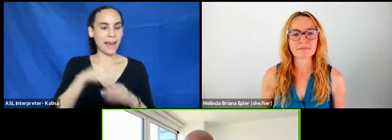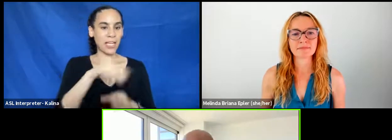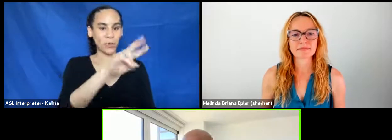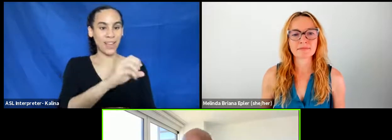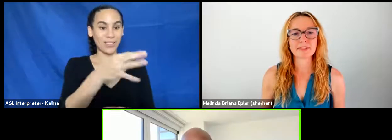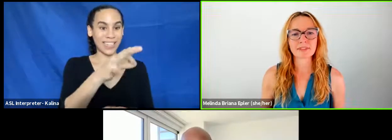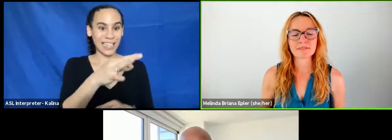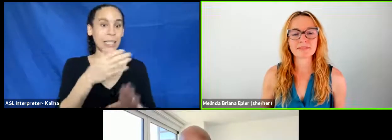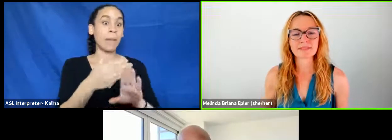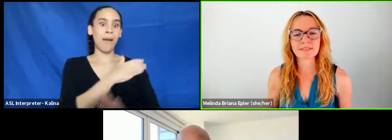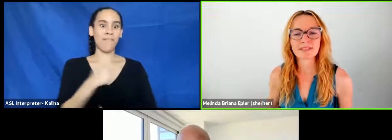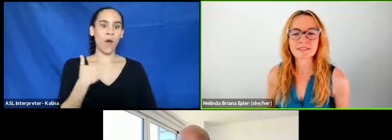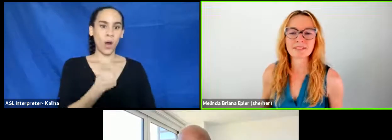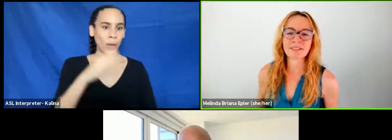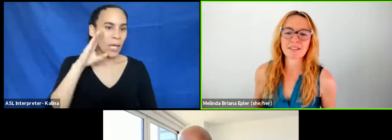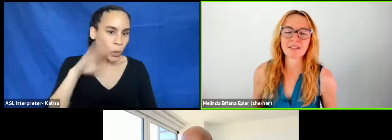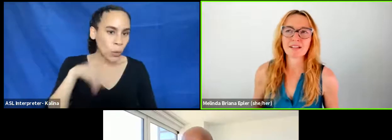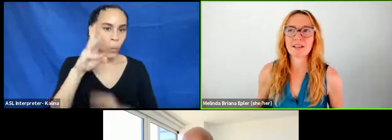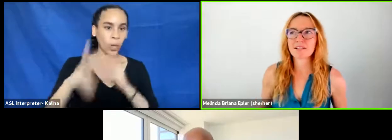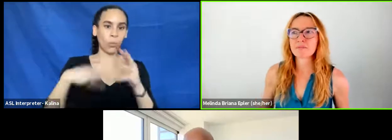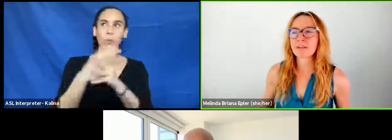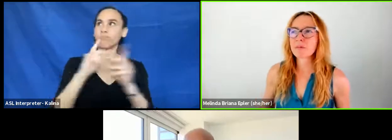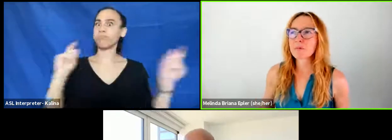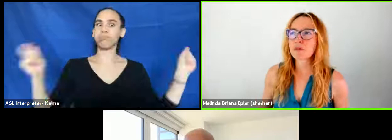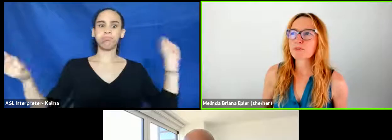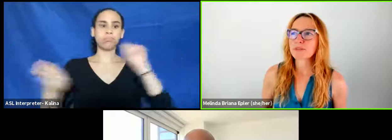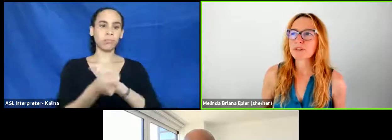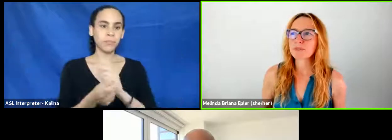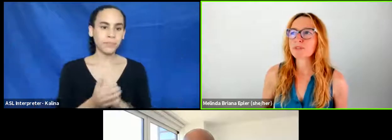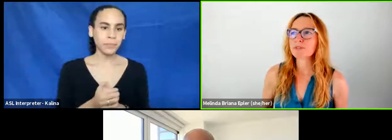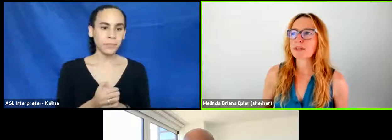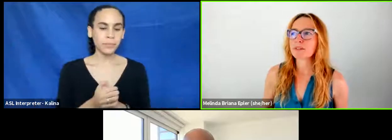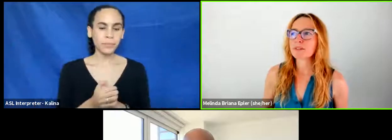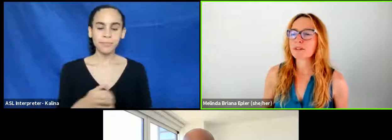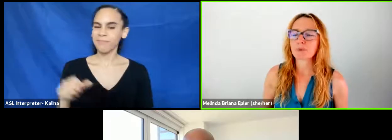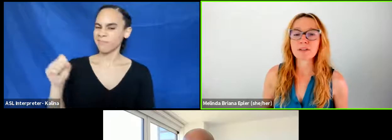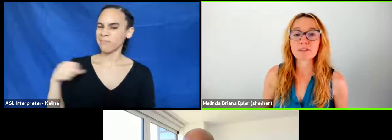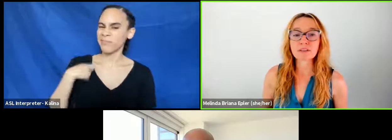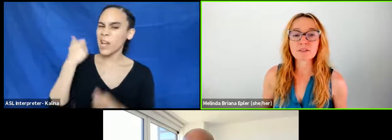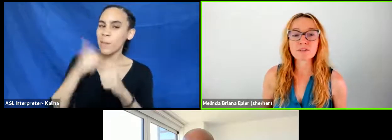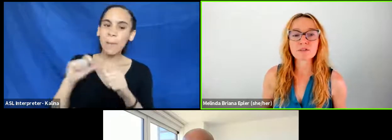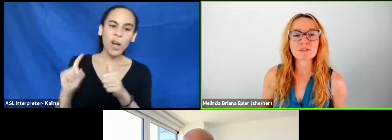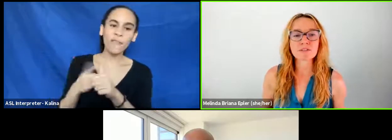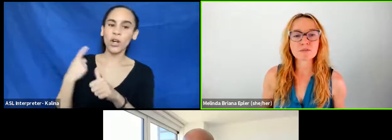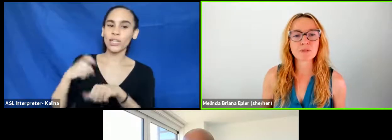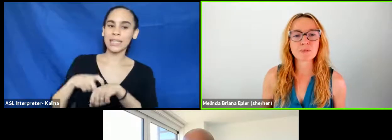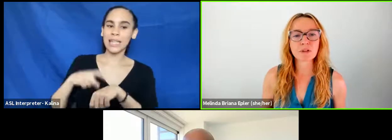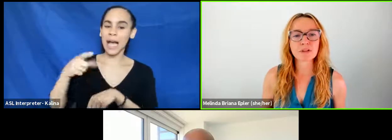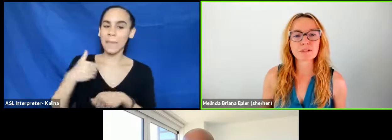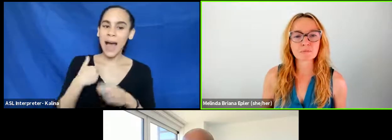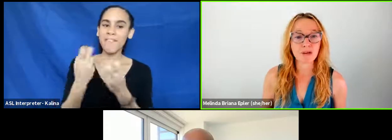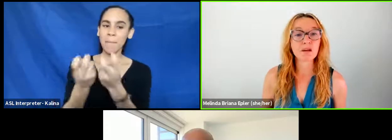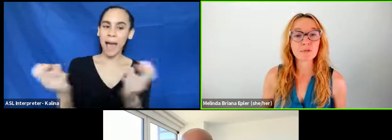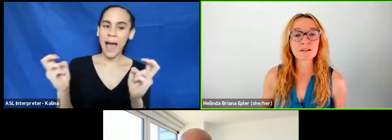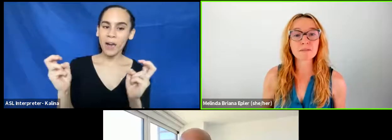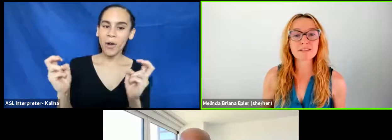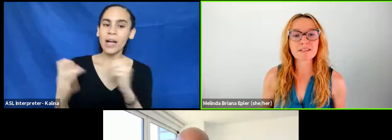change. Yeah. And I remember the first time we even had a panel Tech Inclusion with